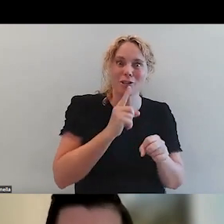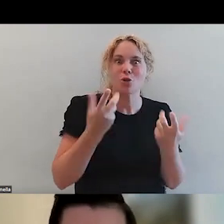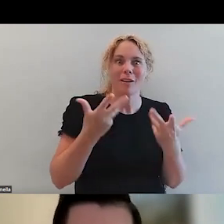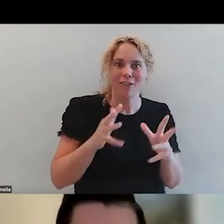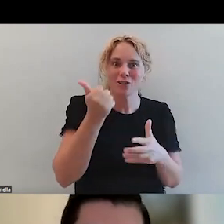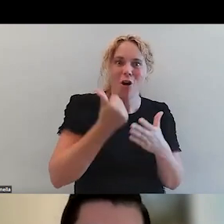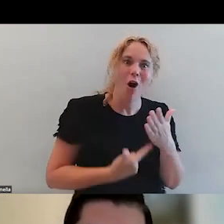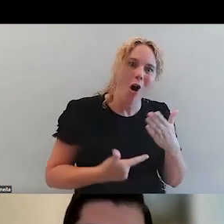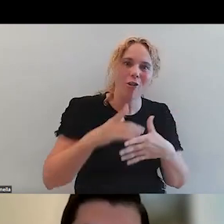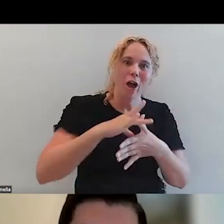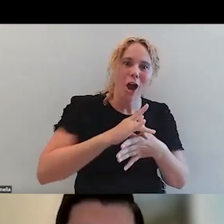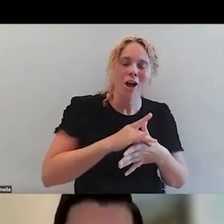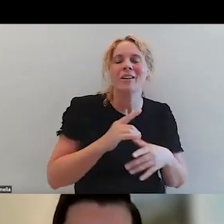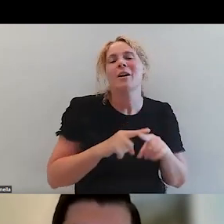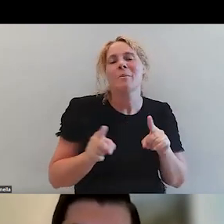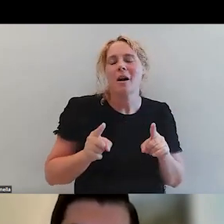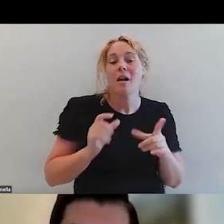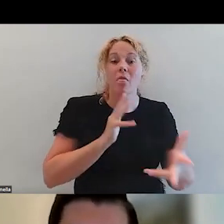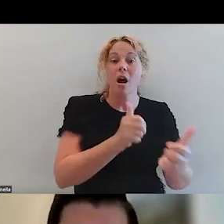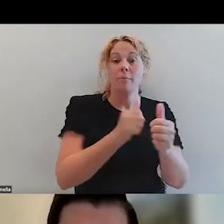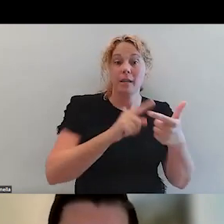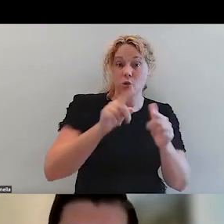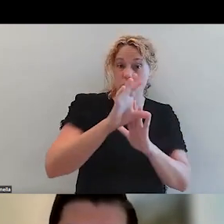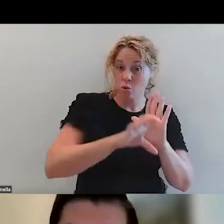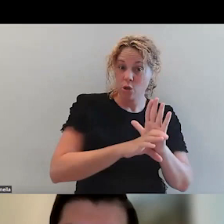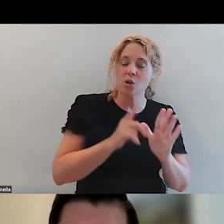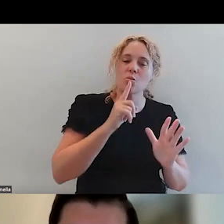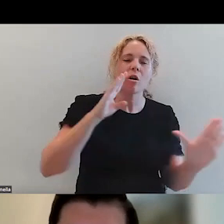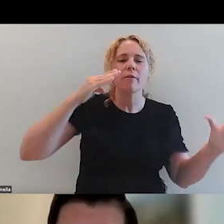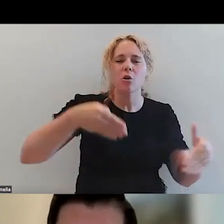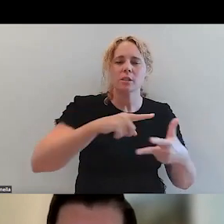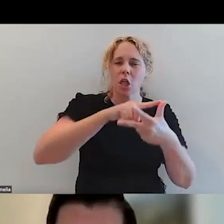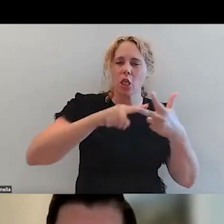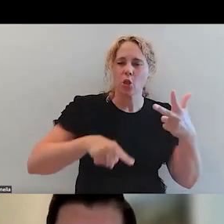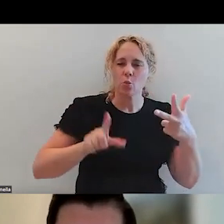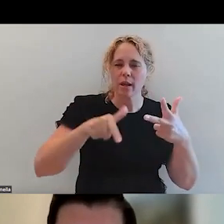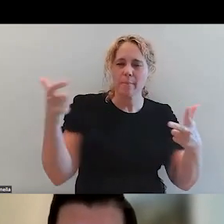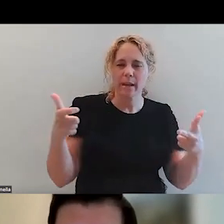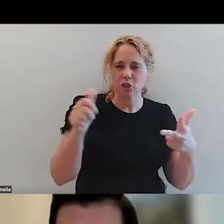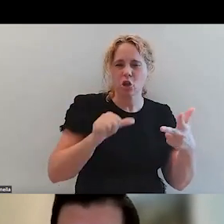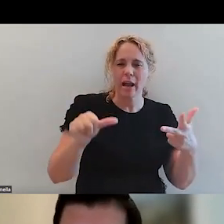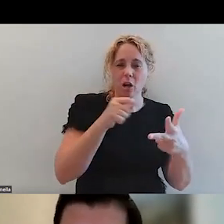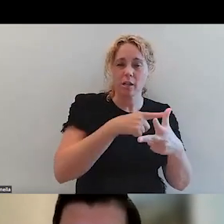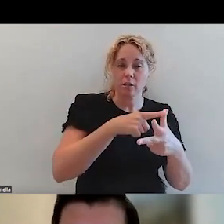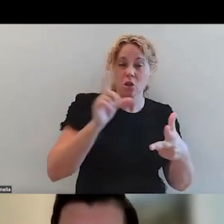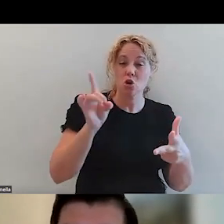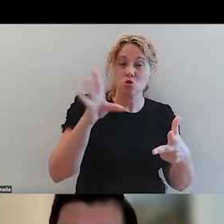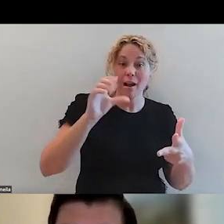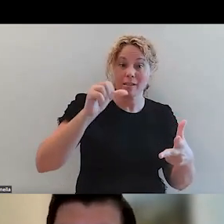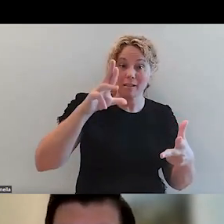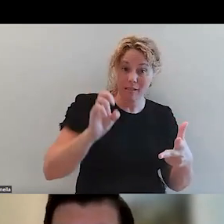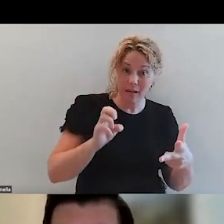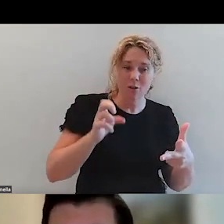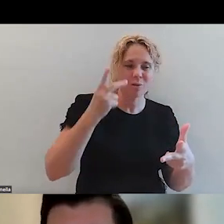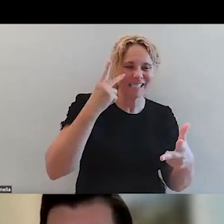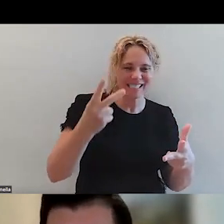content. But the updates to the criteria really focus on 3 major areas. One is on crisis care. And so you'll